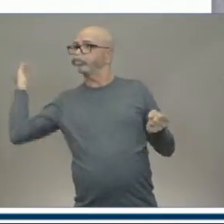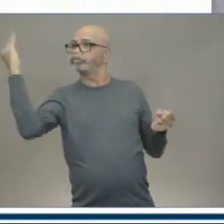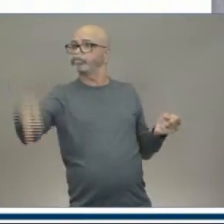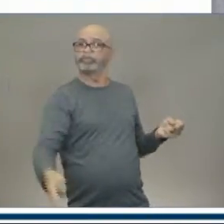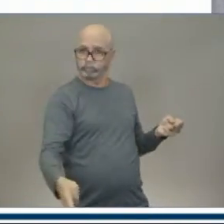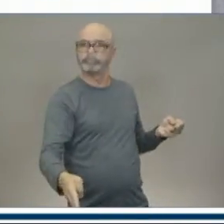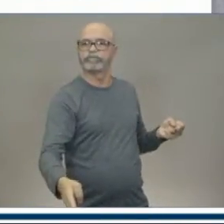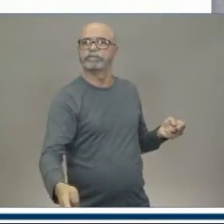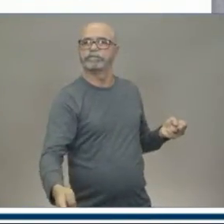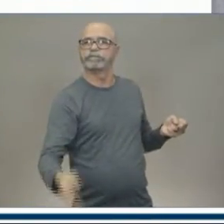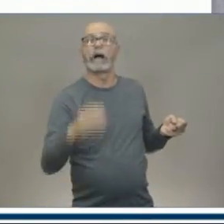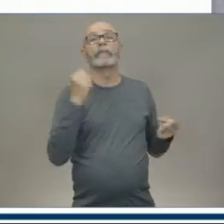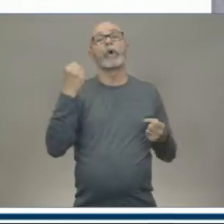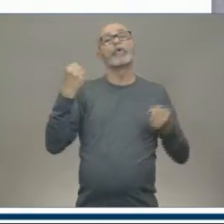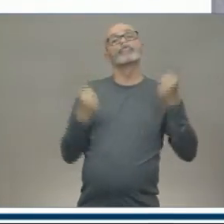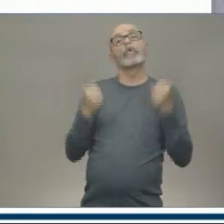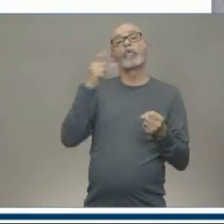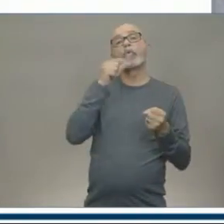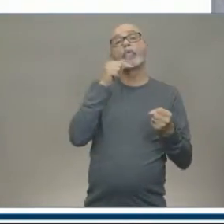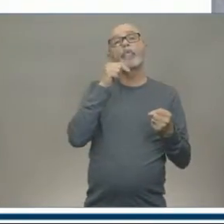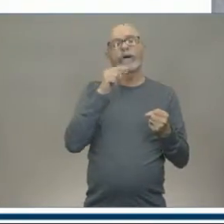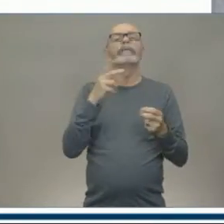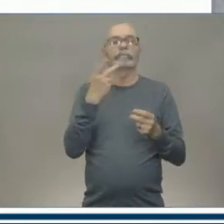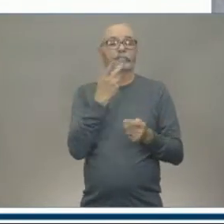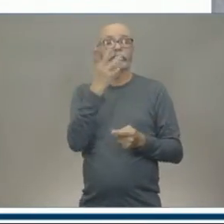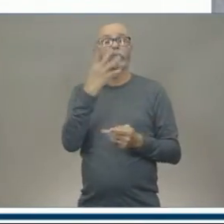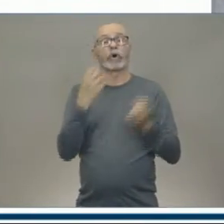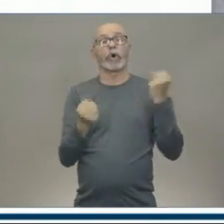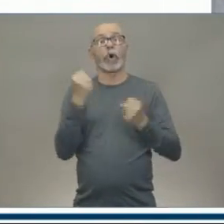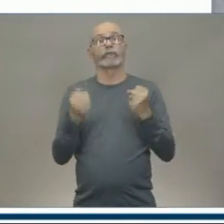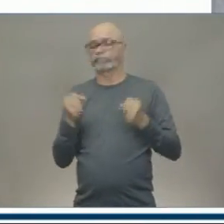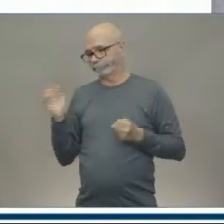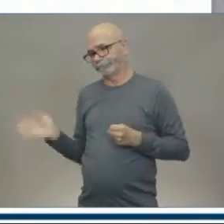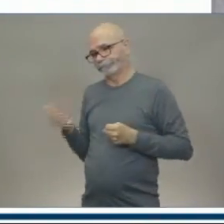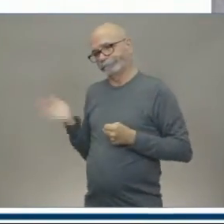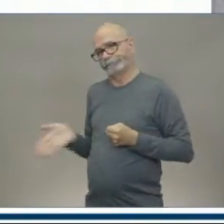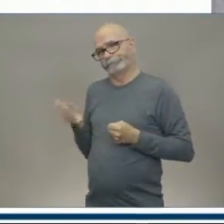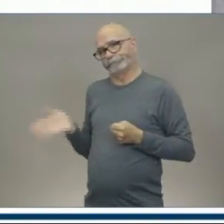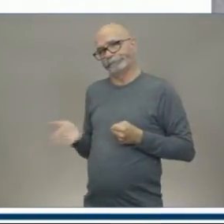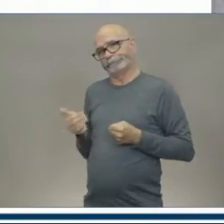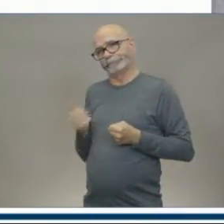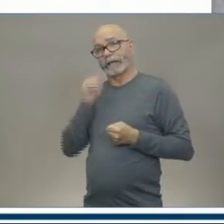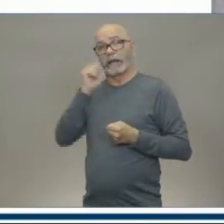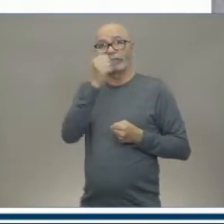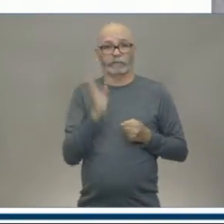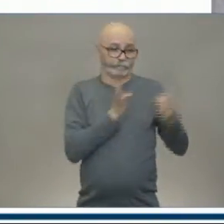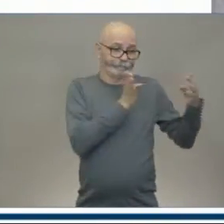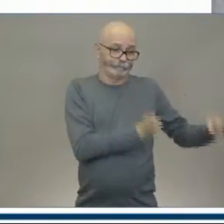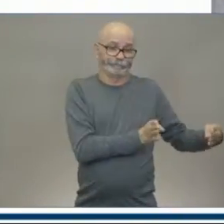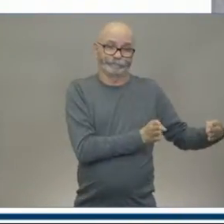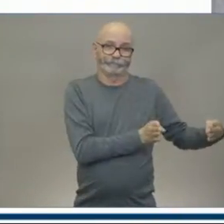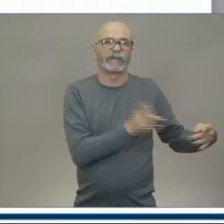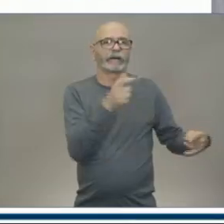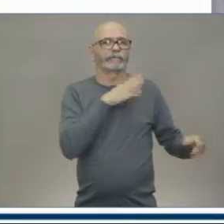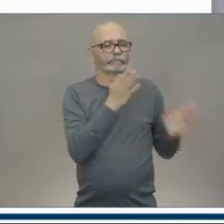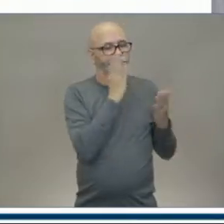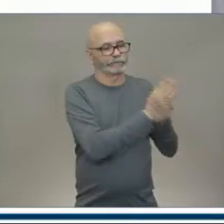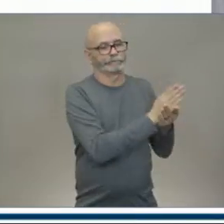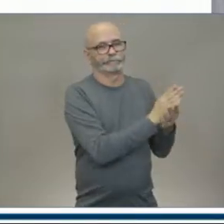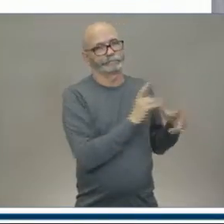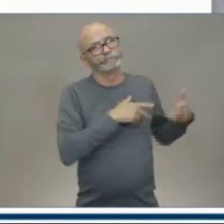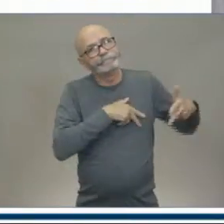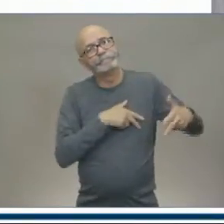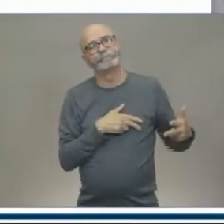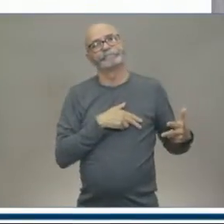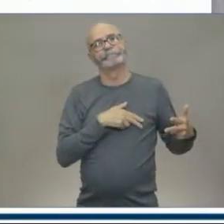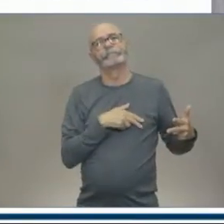the Atlantic bubble can go. And then there will be another lane where we'll stop that traffic. That barrier will remain in place. We will continue